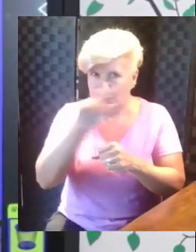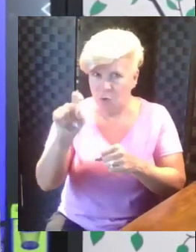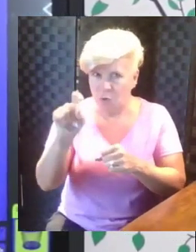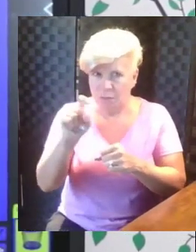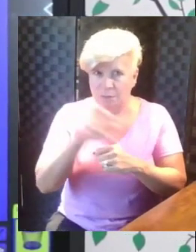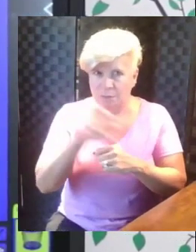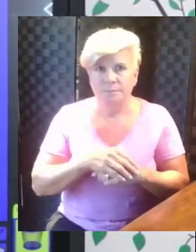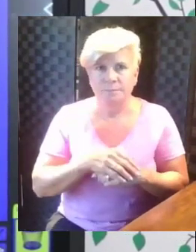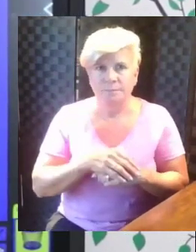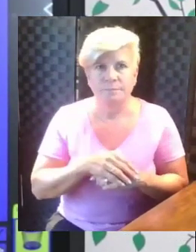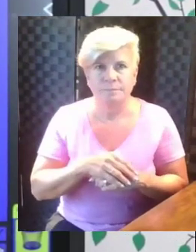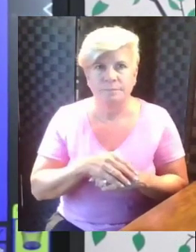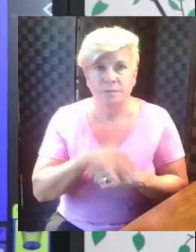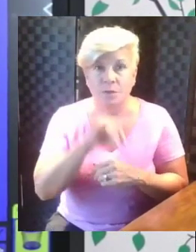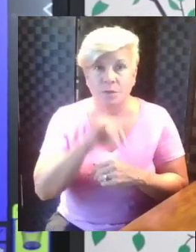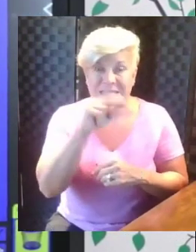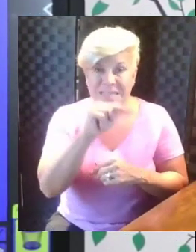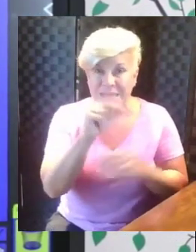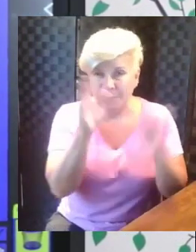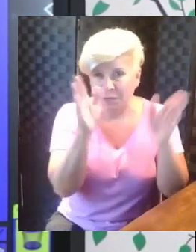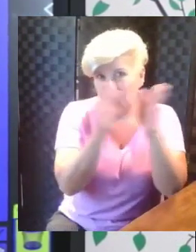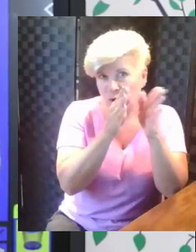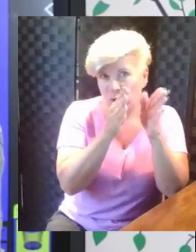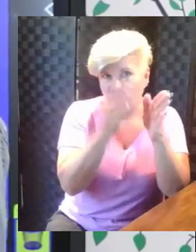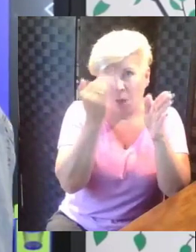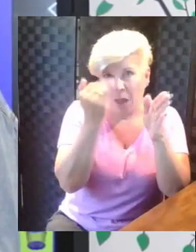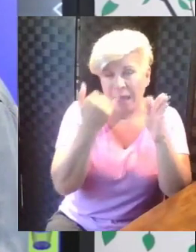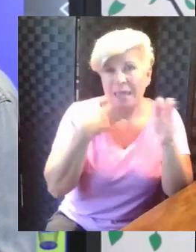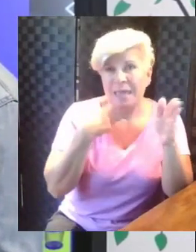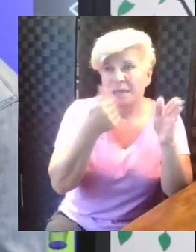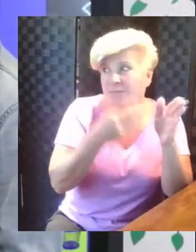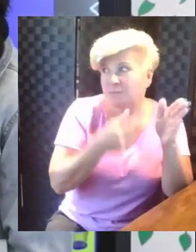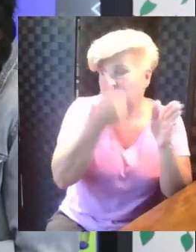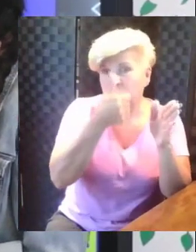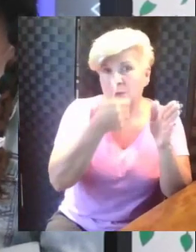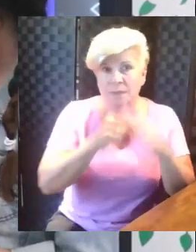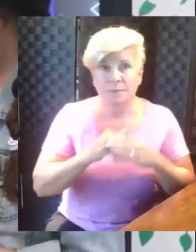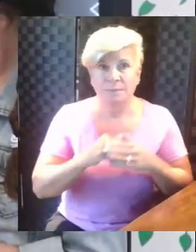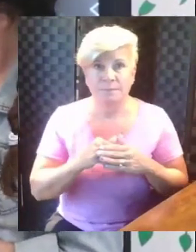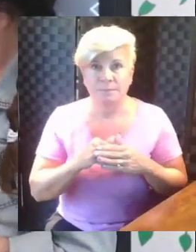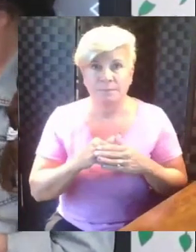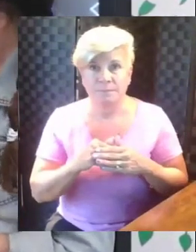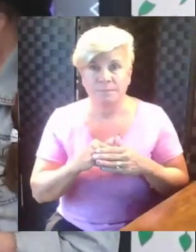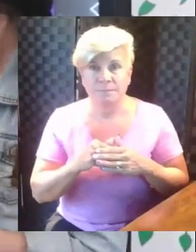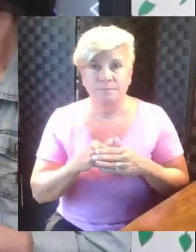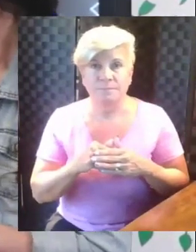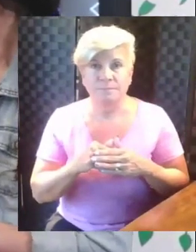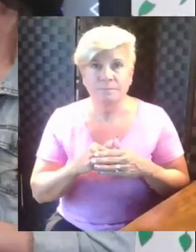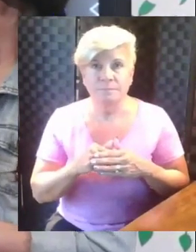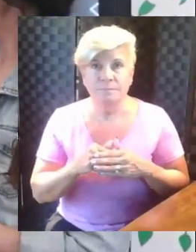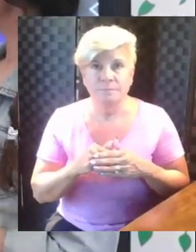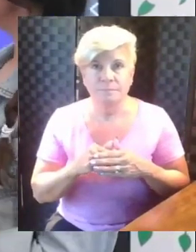here. I'm going to make Ian's shorter than Zim's.